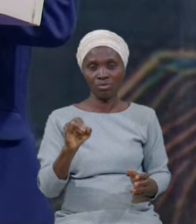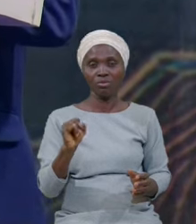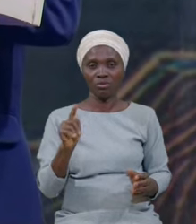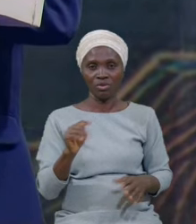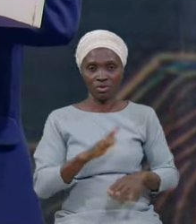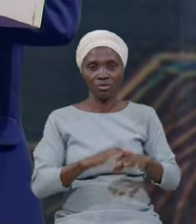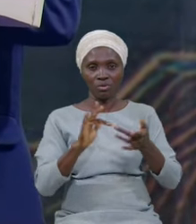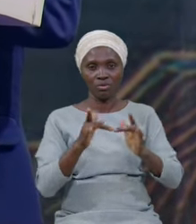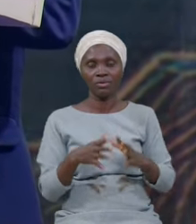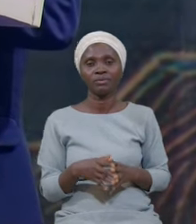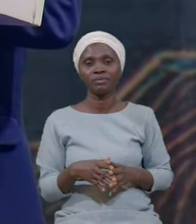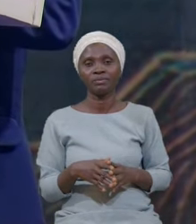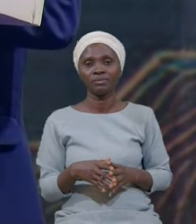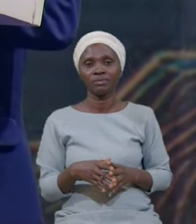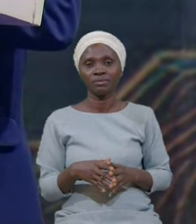Those who have not